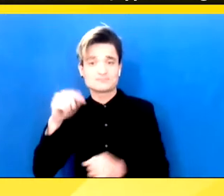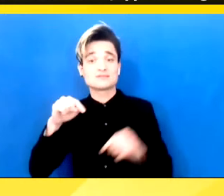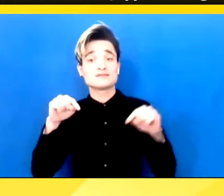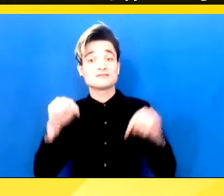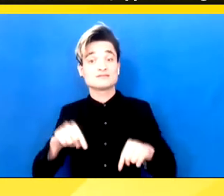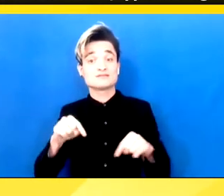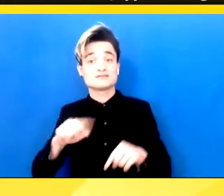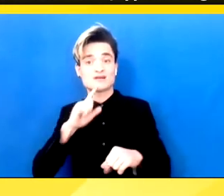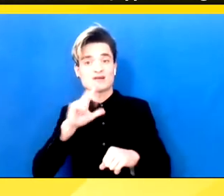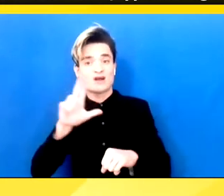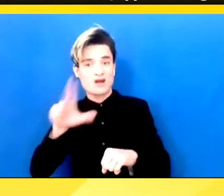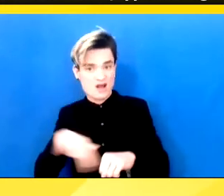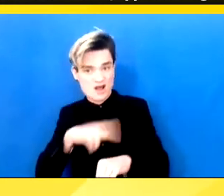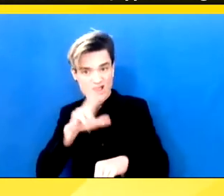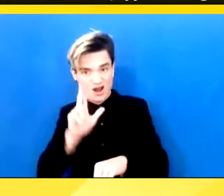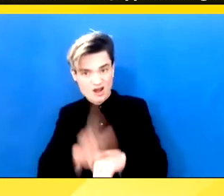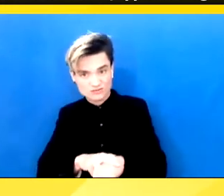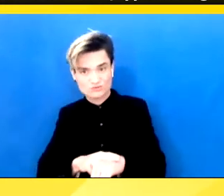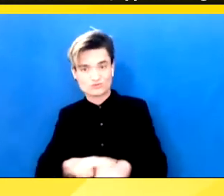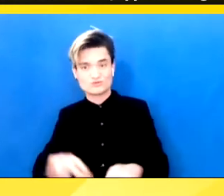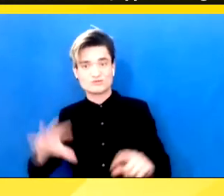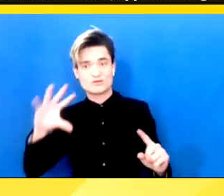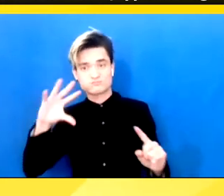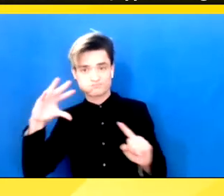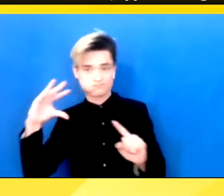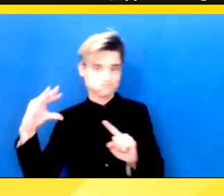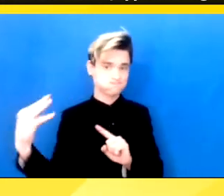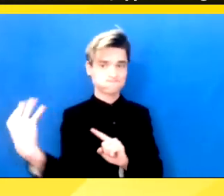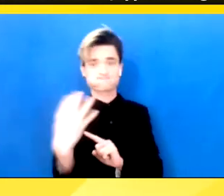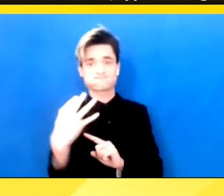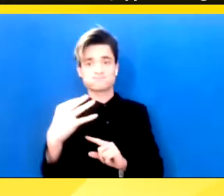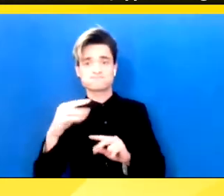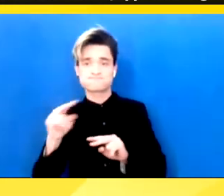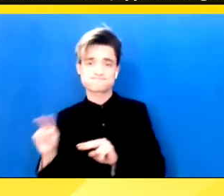nation and the world, and we have Amazon,